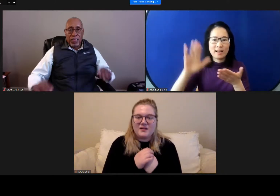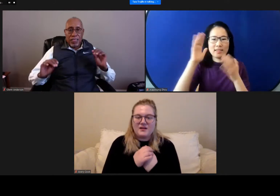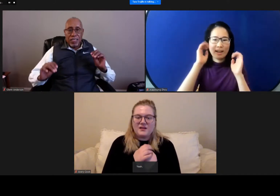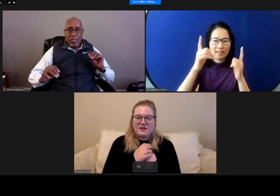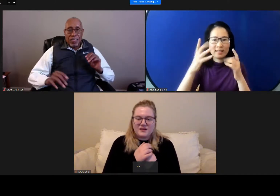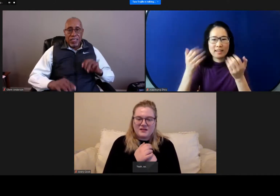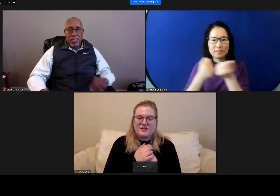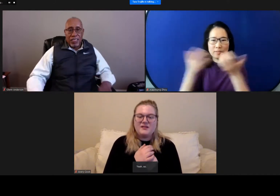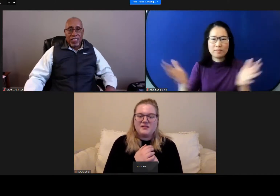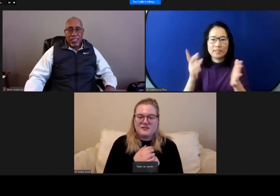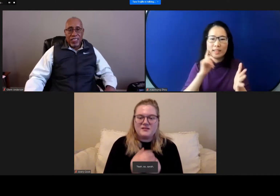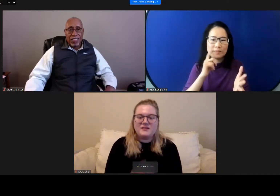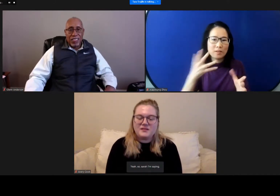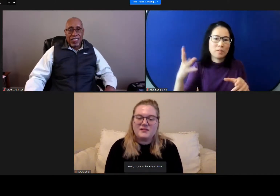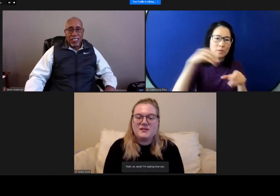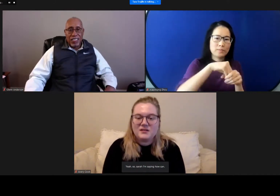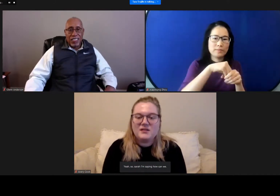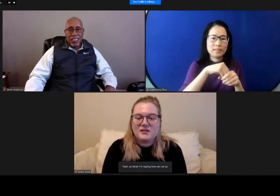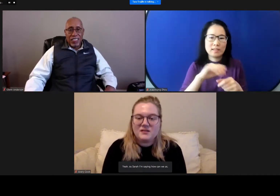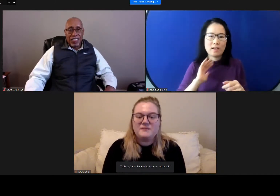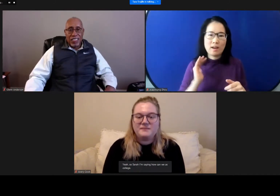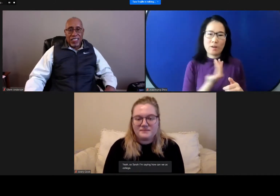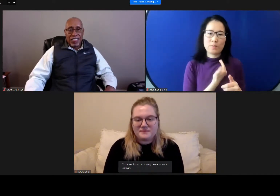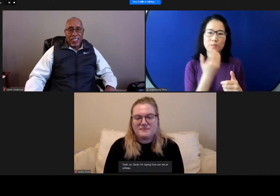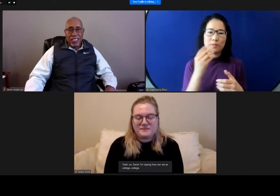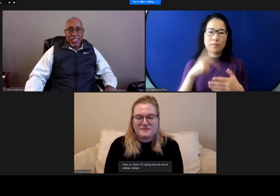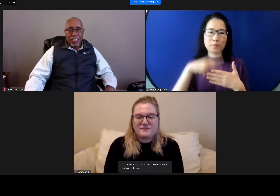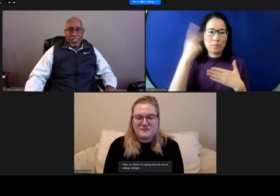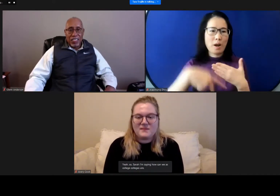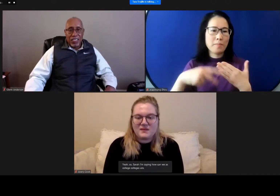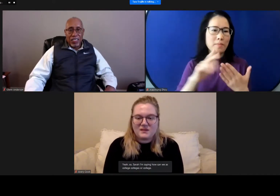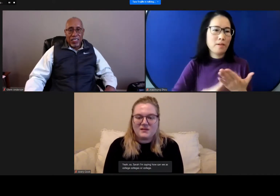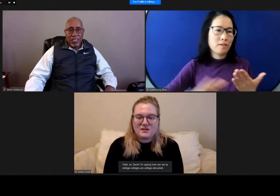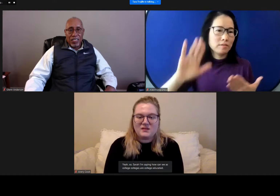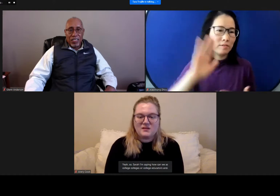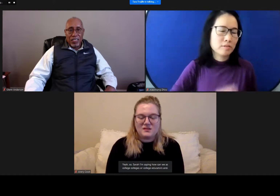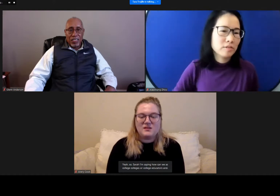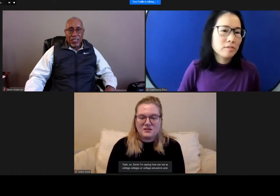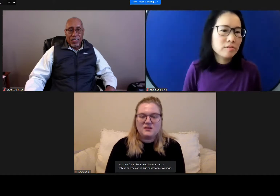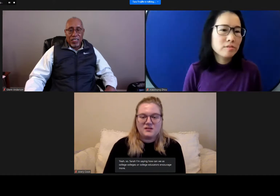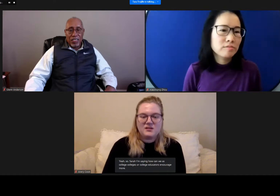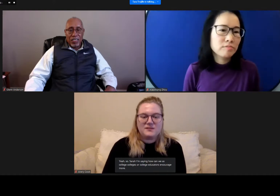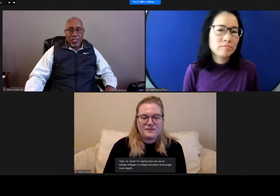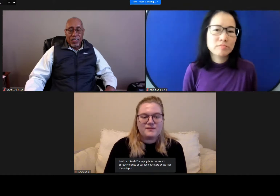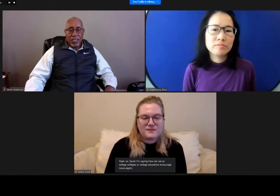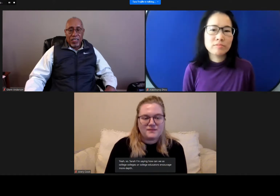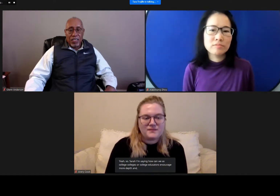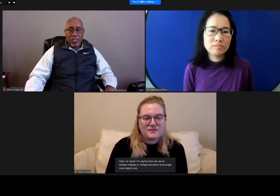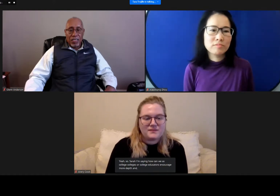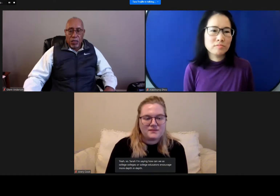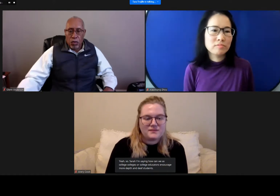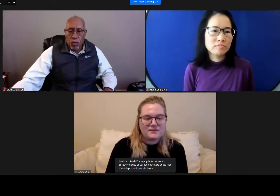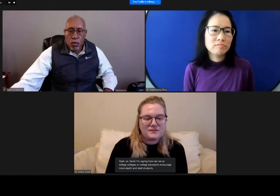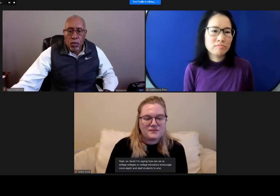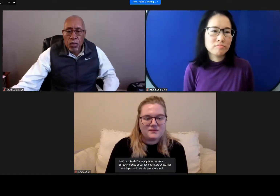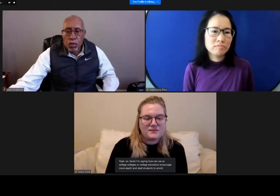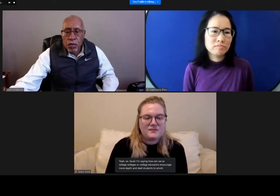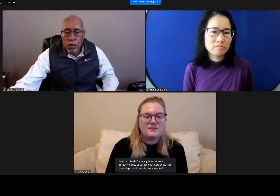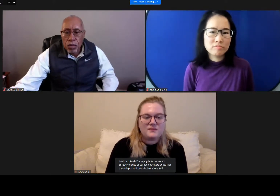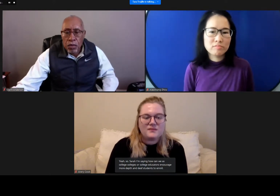Yeah, so Xiaorong saying, how can we as colleges or college educators encourage more deaf students to